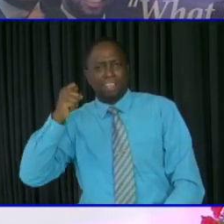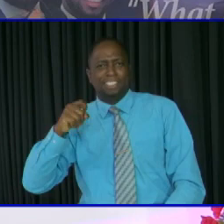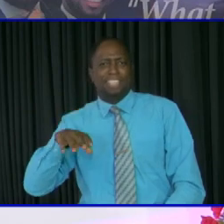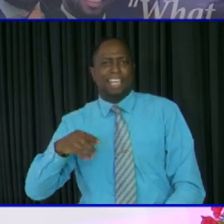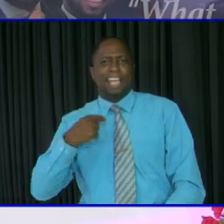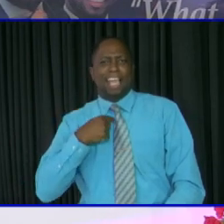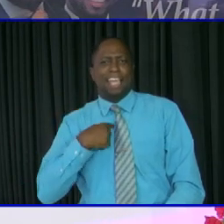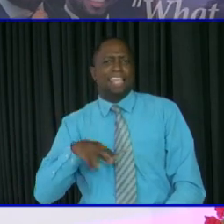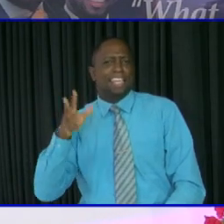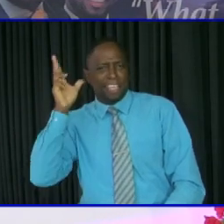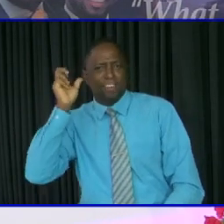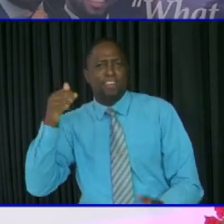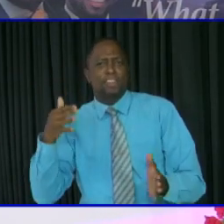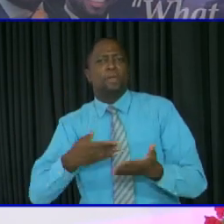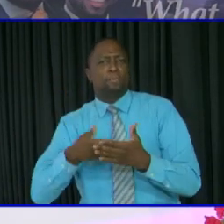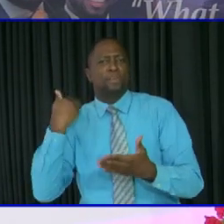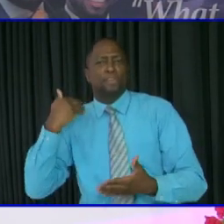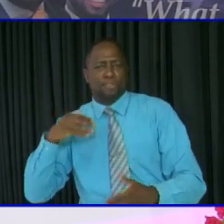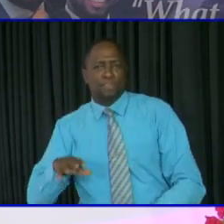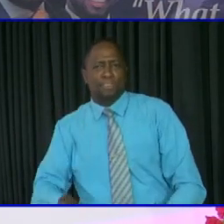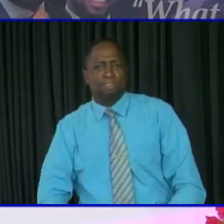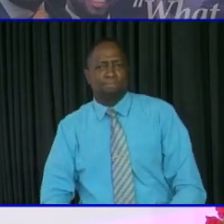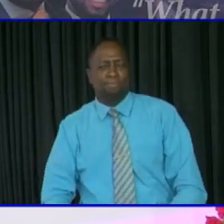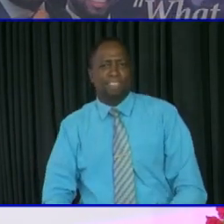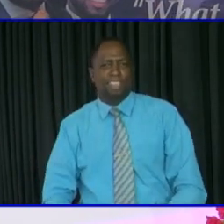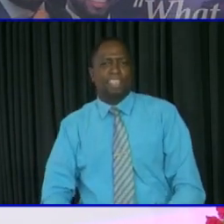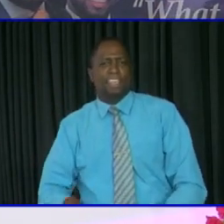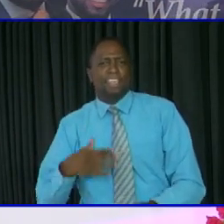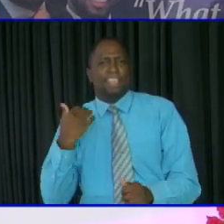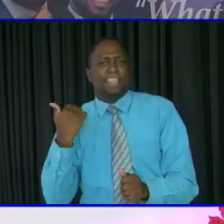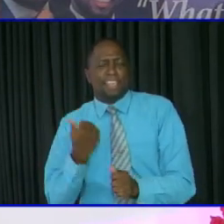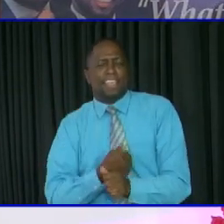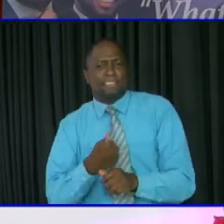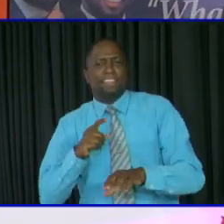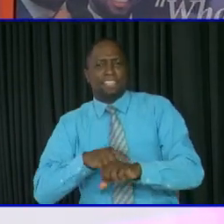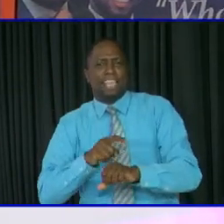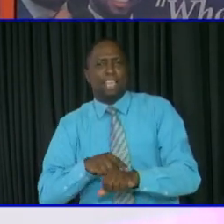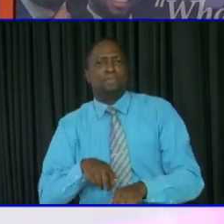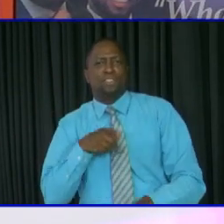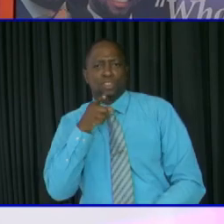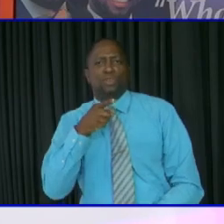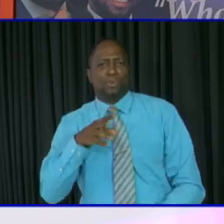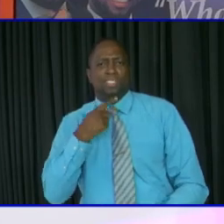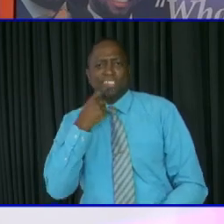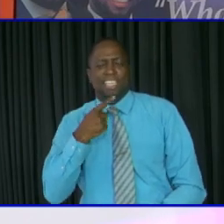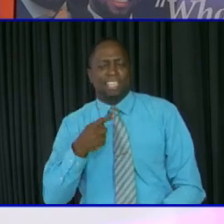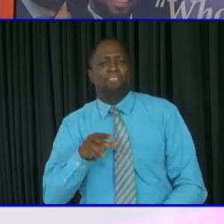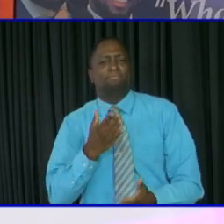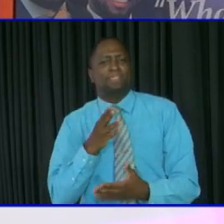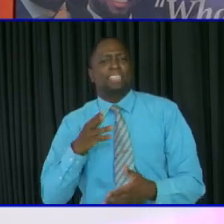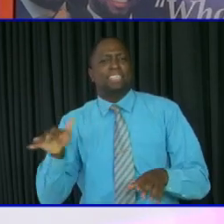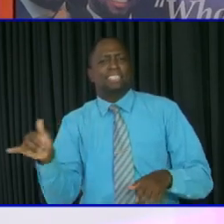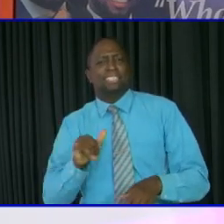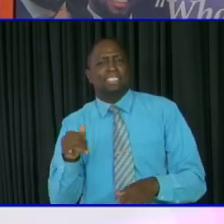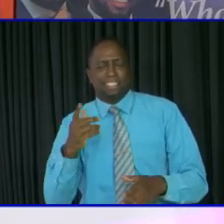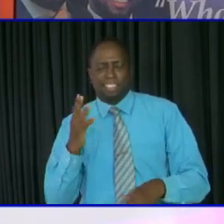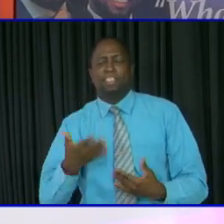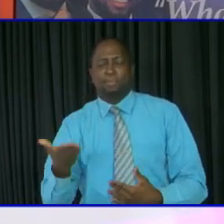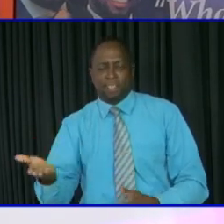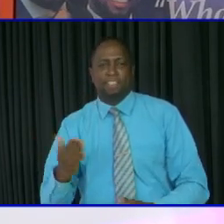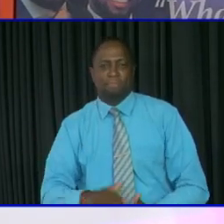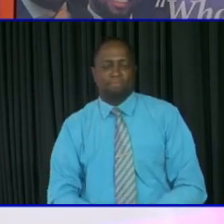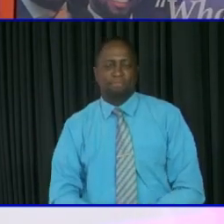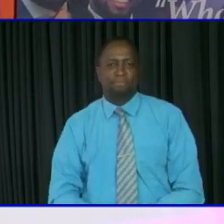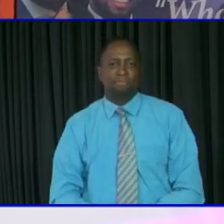to suggest that he gets involved every night. Some people lie in order to fit in.